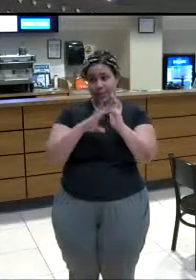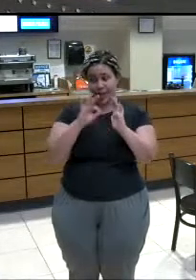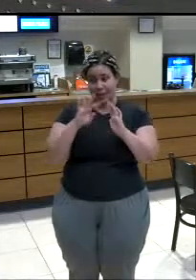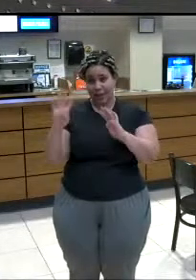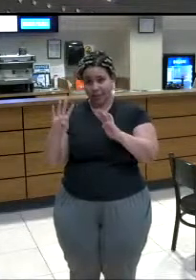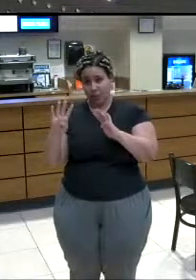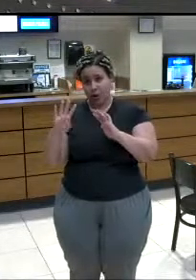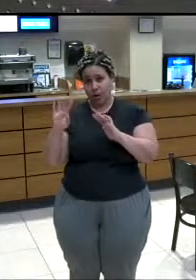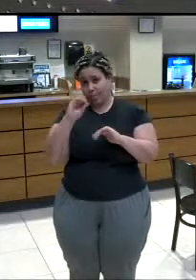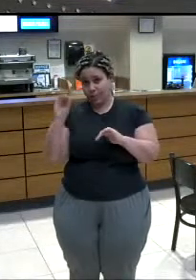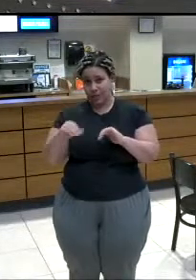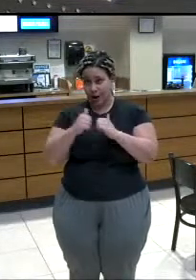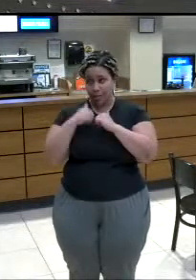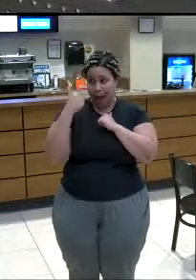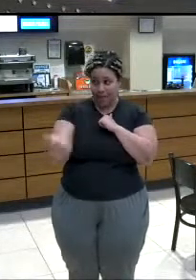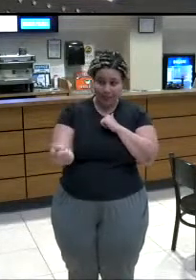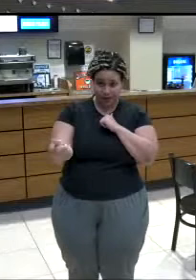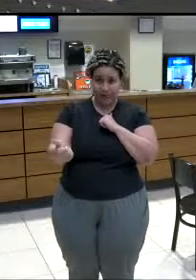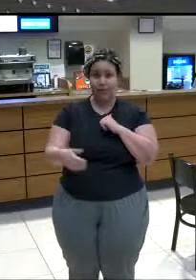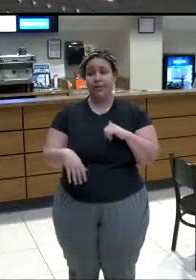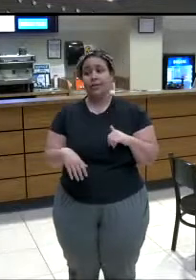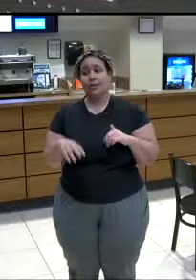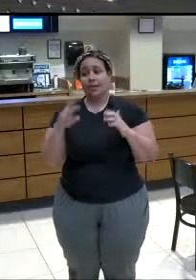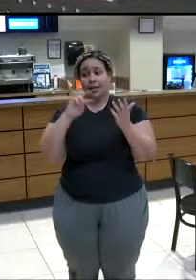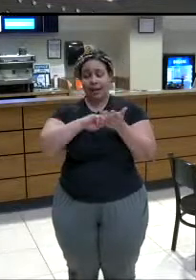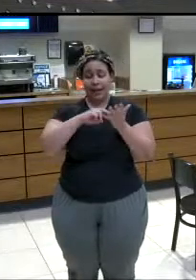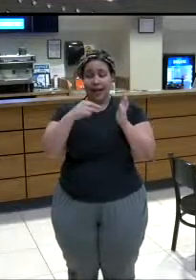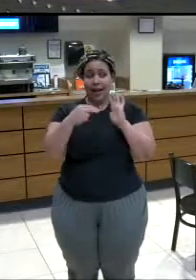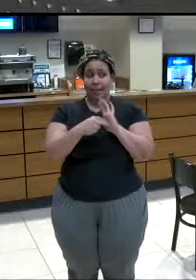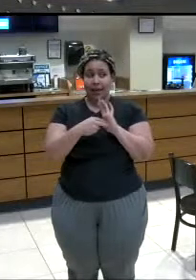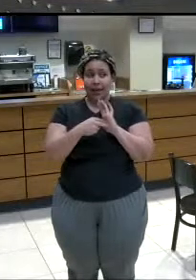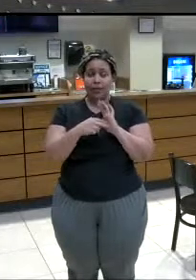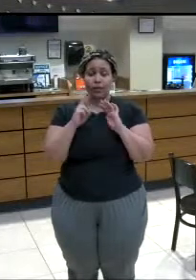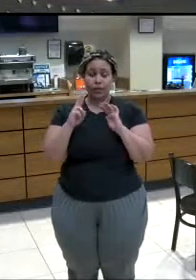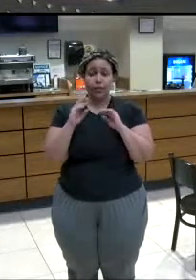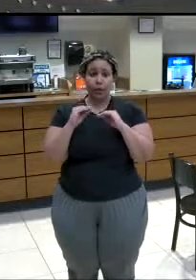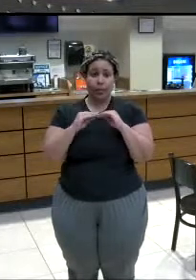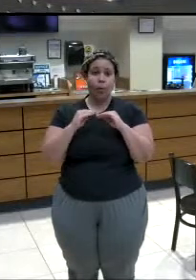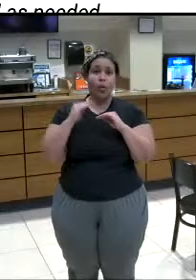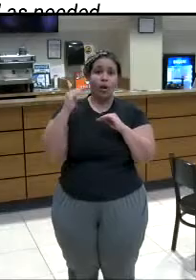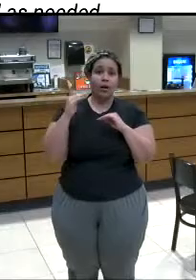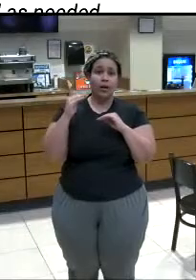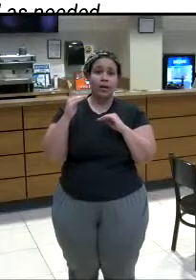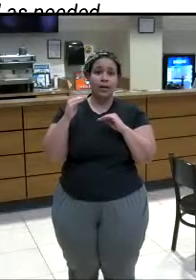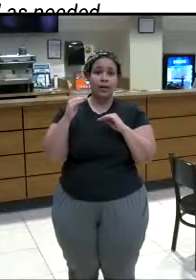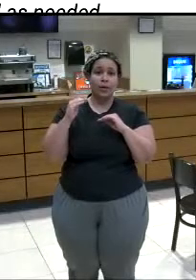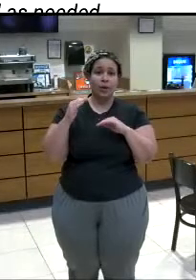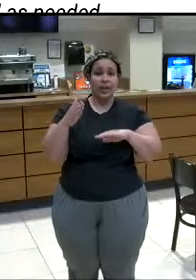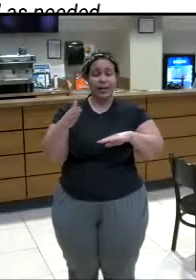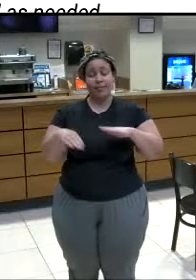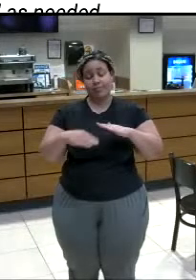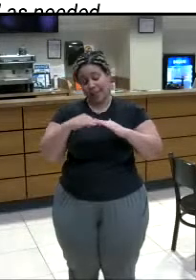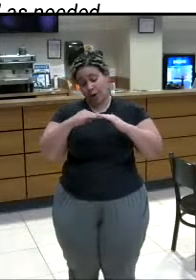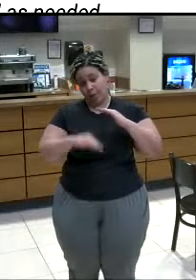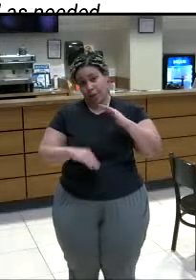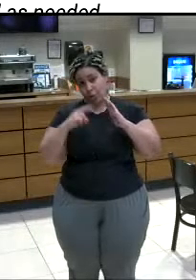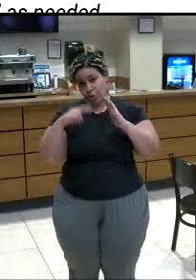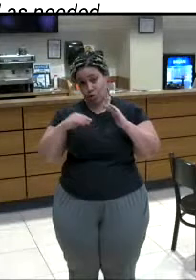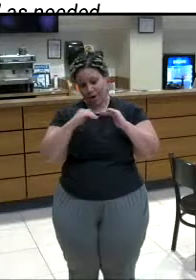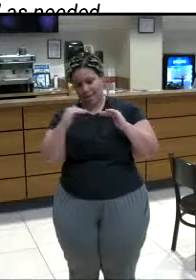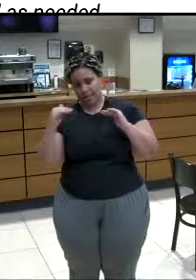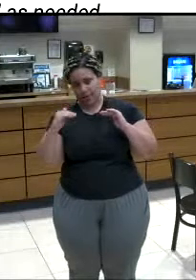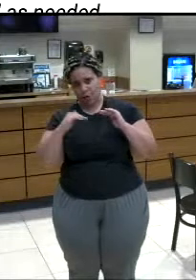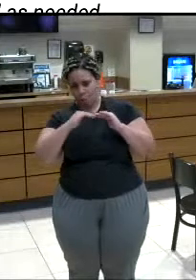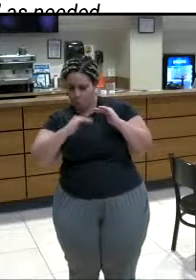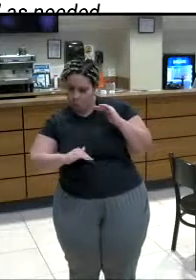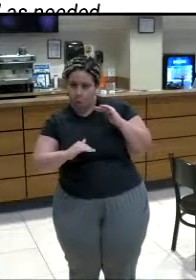them are passing ELA while also being 2 or more grades below reading level. And not at all that I want people